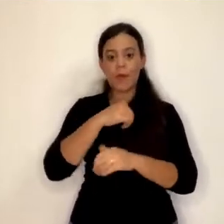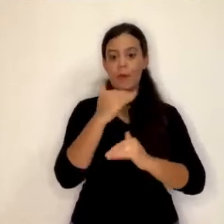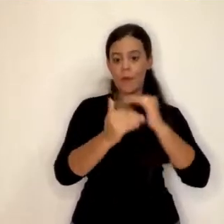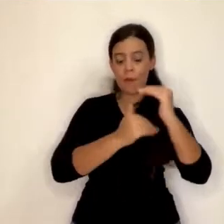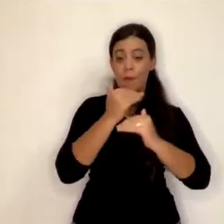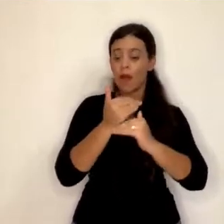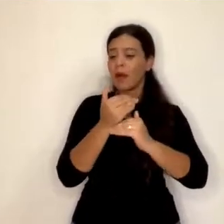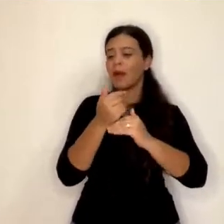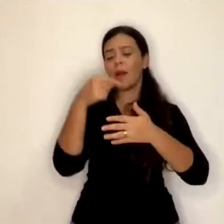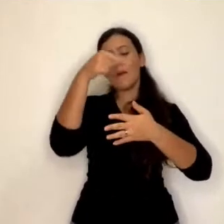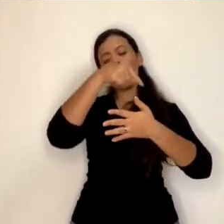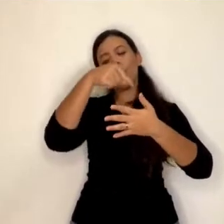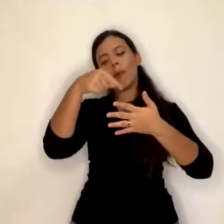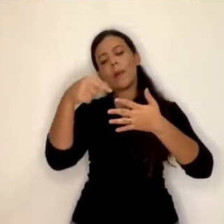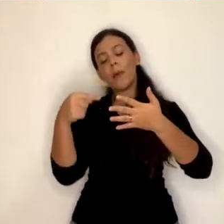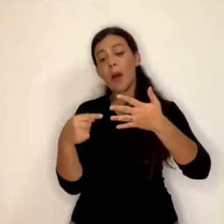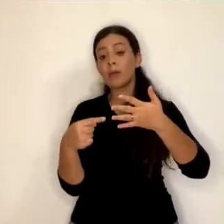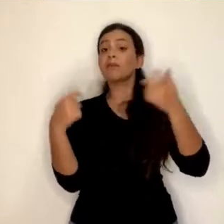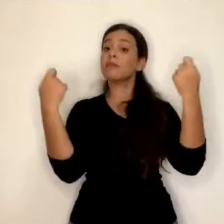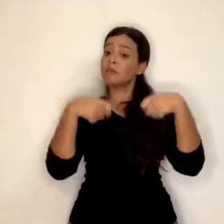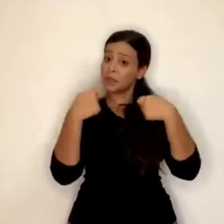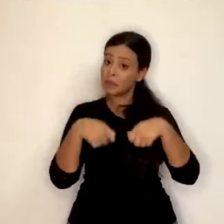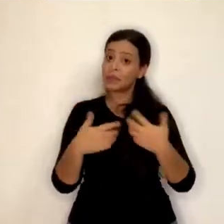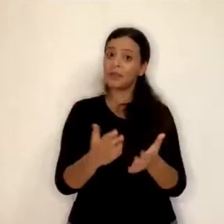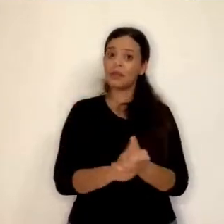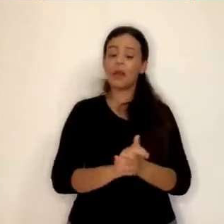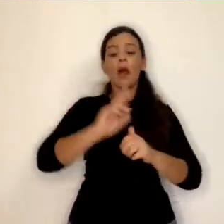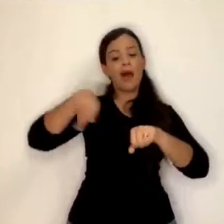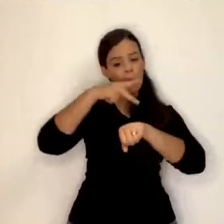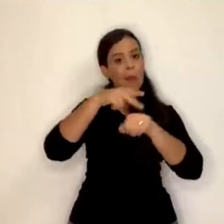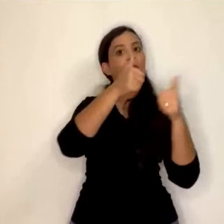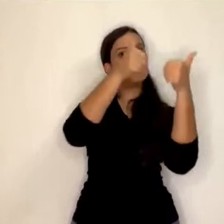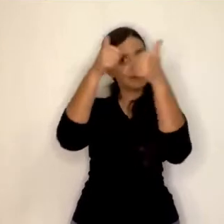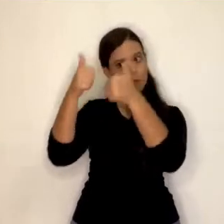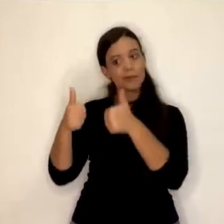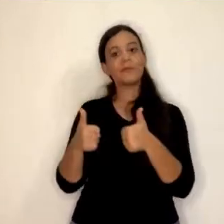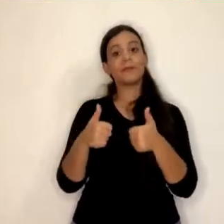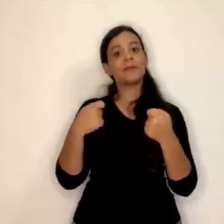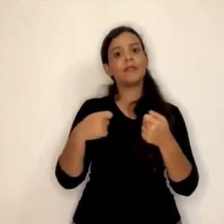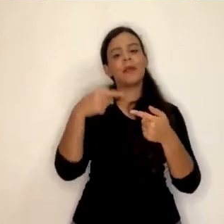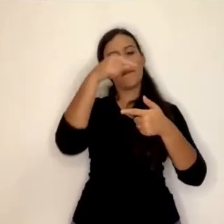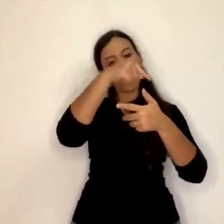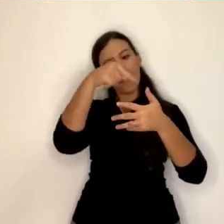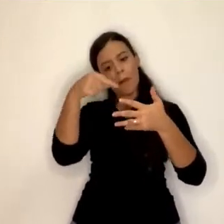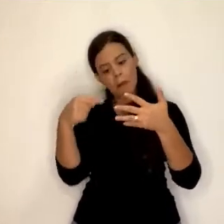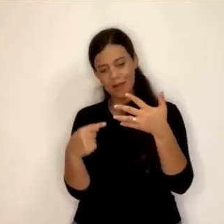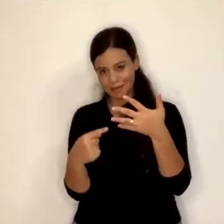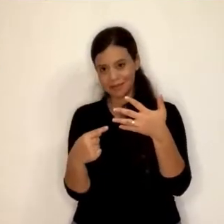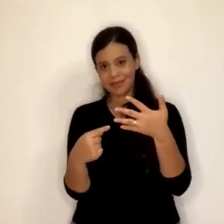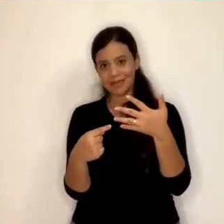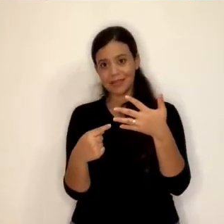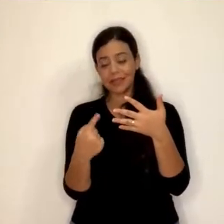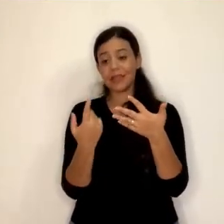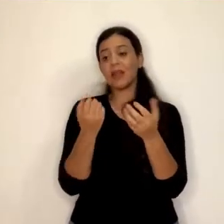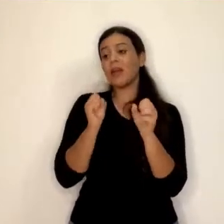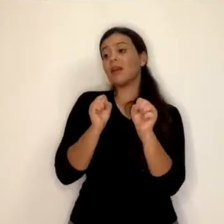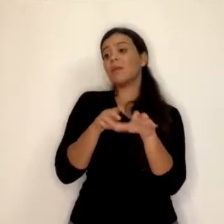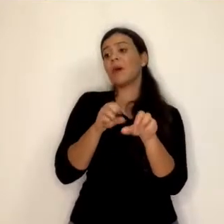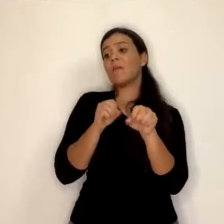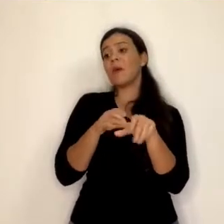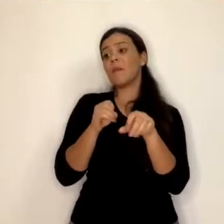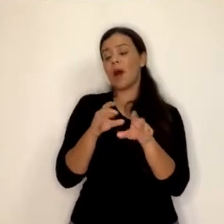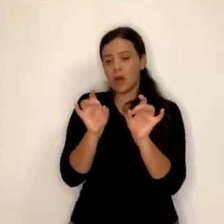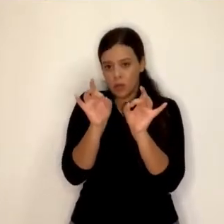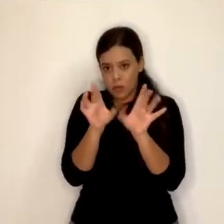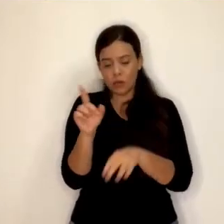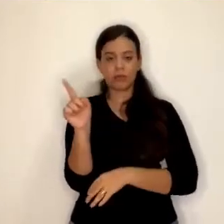cheap credit and a number of other issues that should be coordinated, because we are not